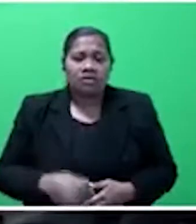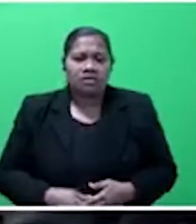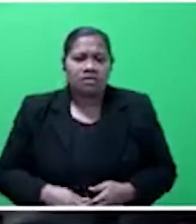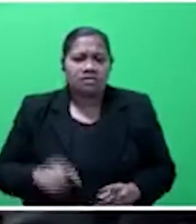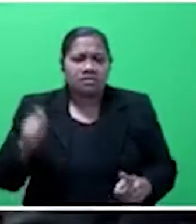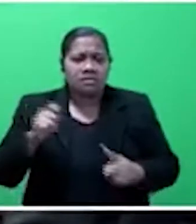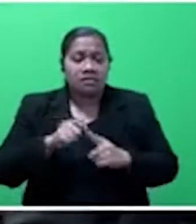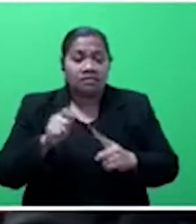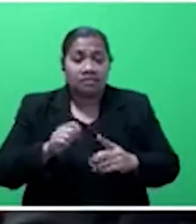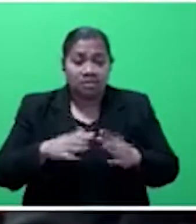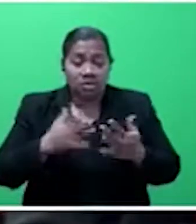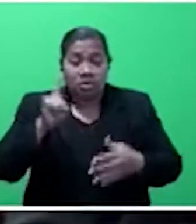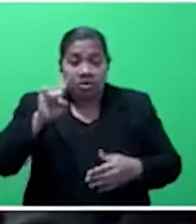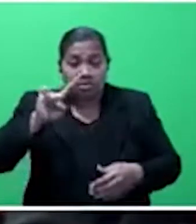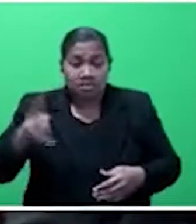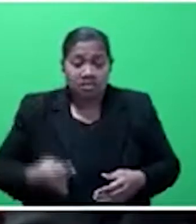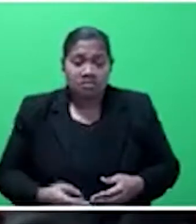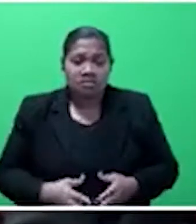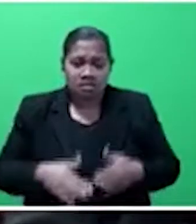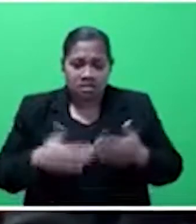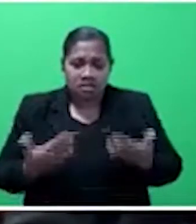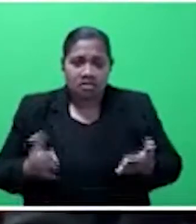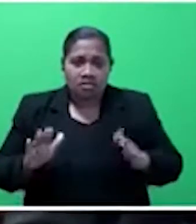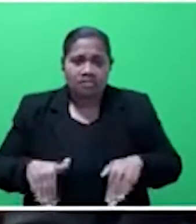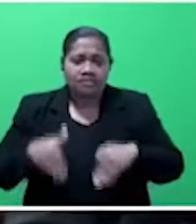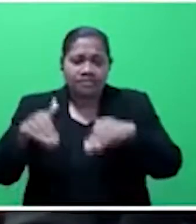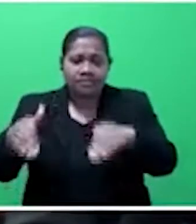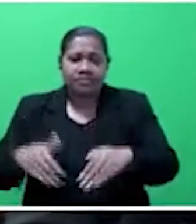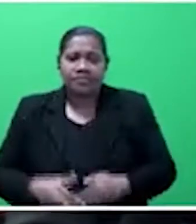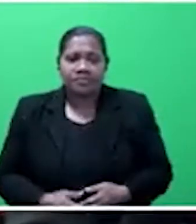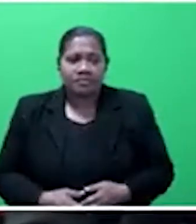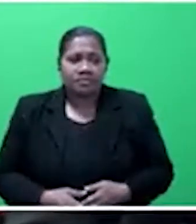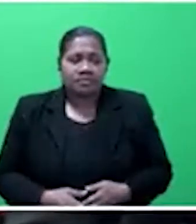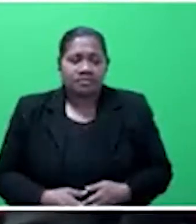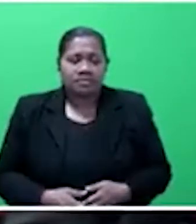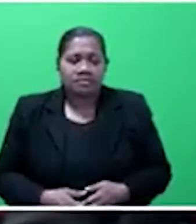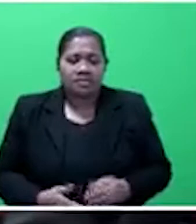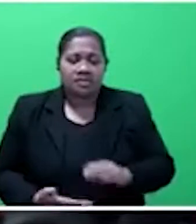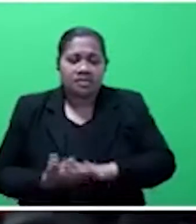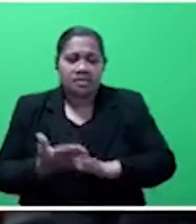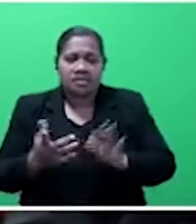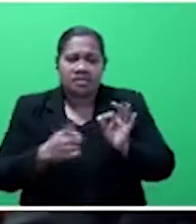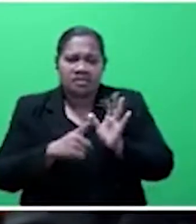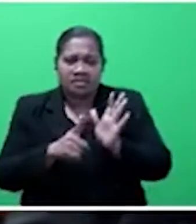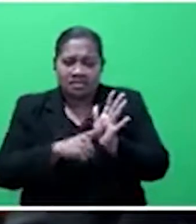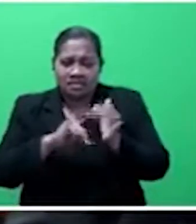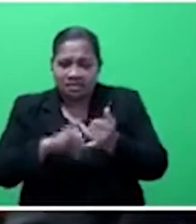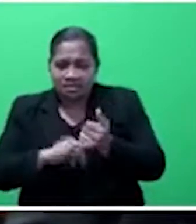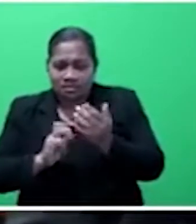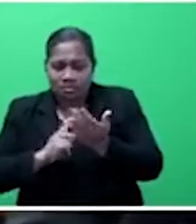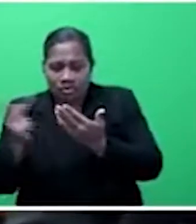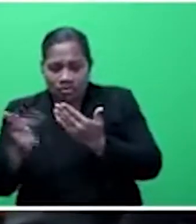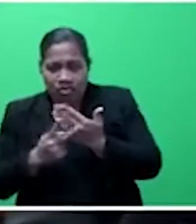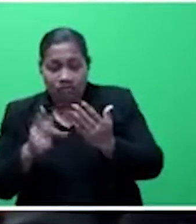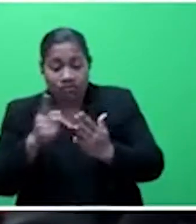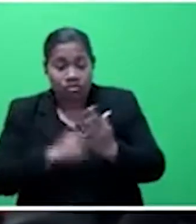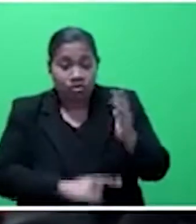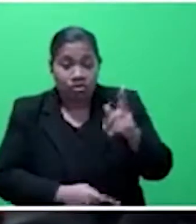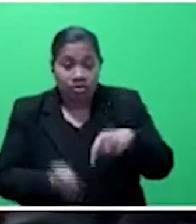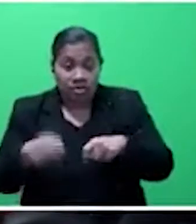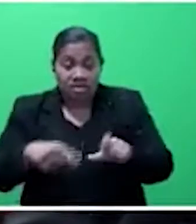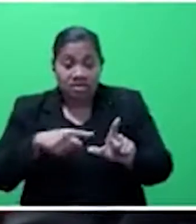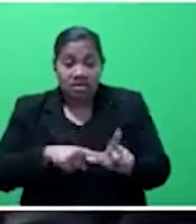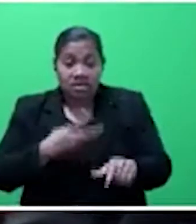now participating under the Pacific Australia Labour Mobility Programme from January this year 2022 to the first week of